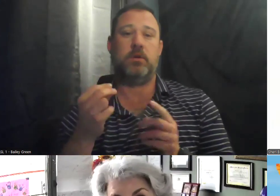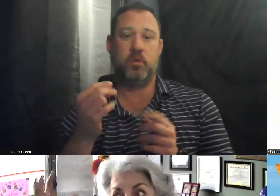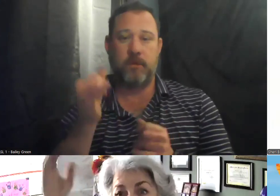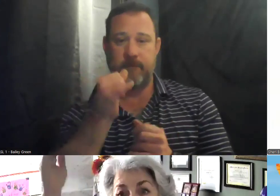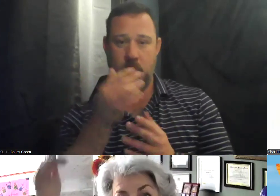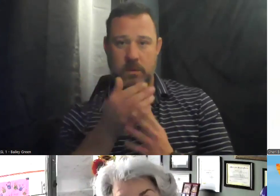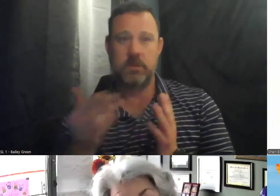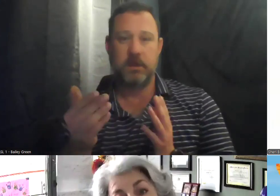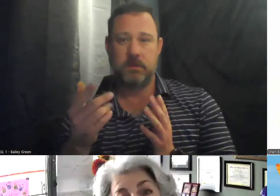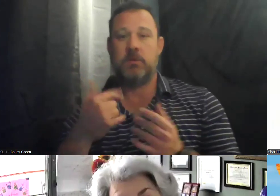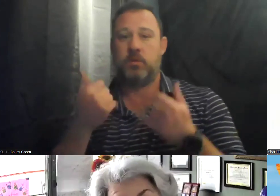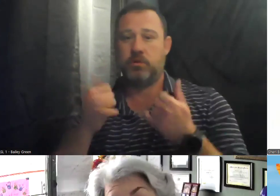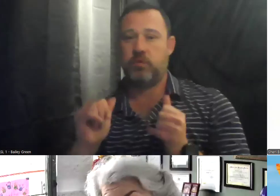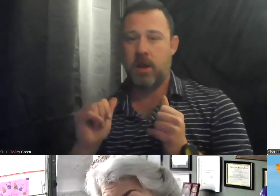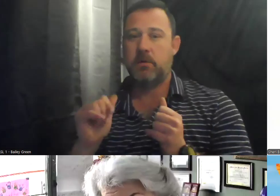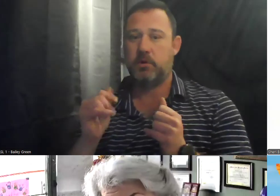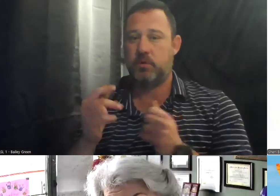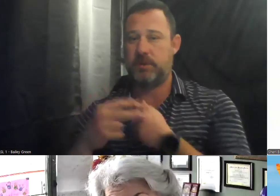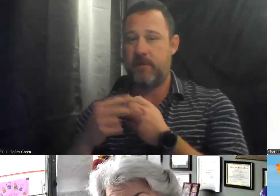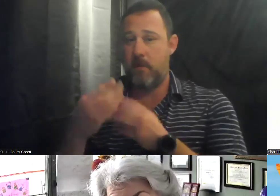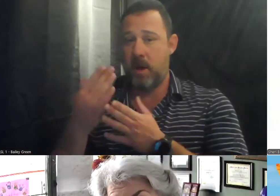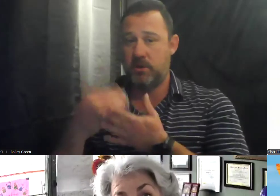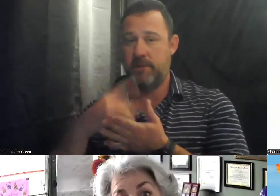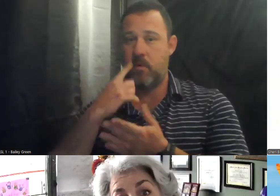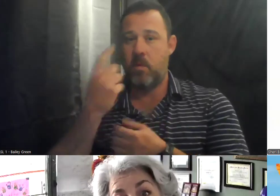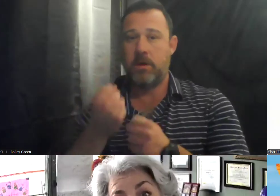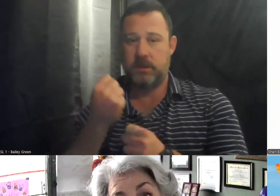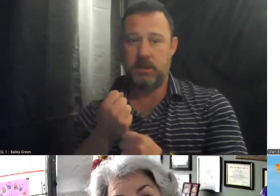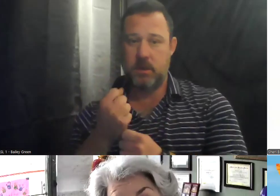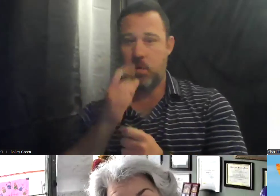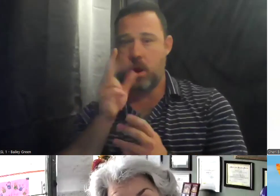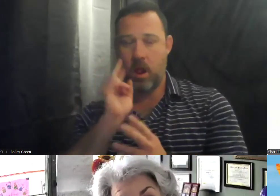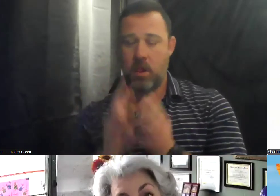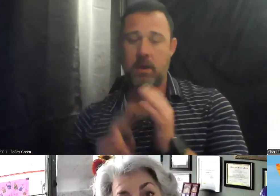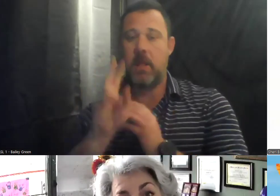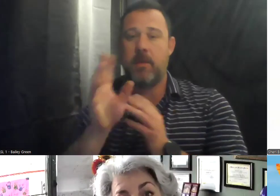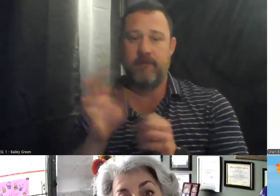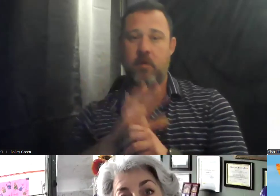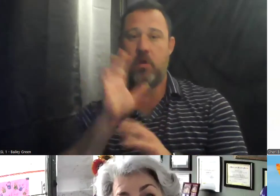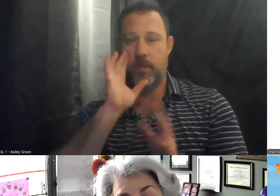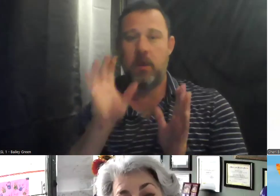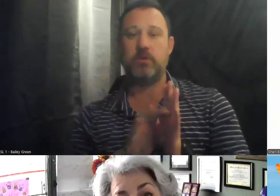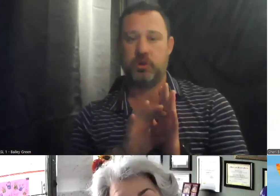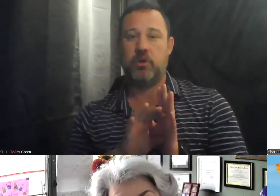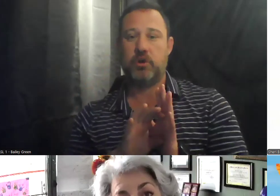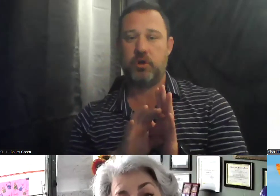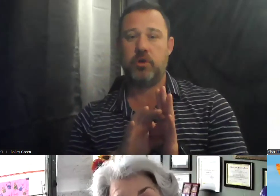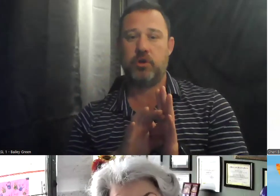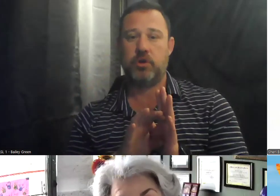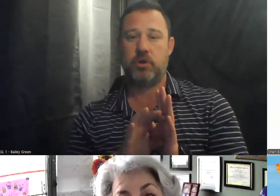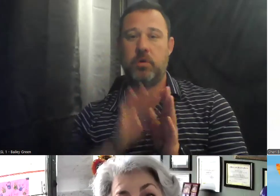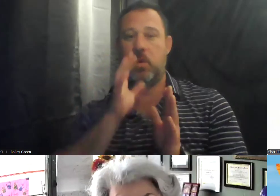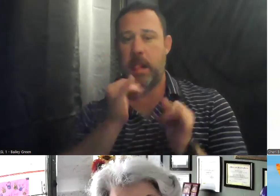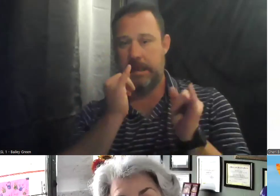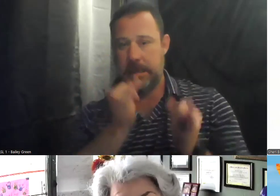things because we're trying to score a budget for 1 year and we're not looking at what the full picture is, we will